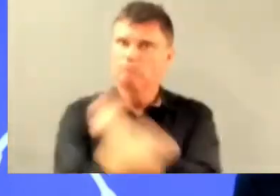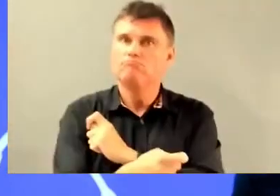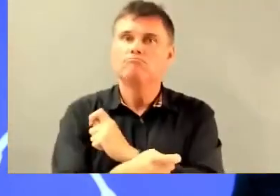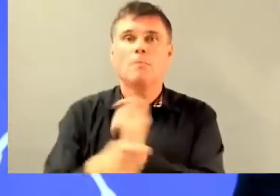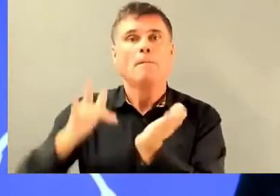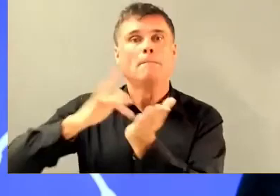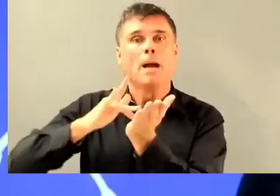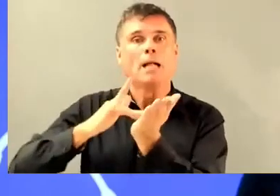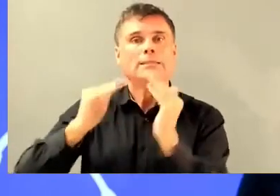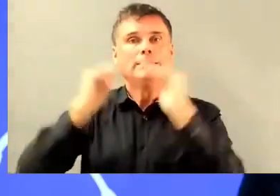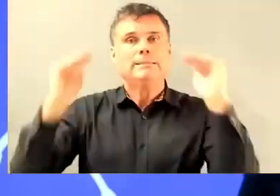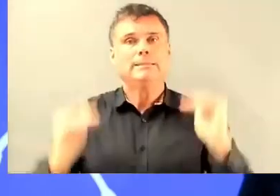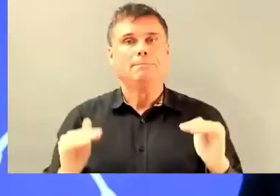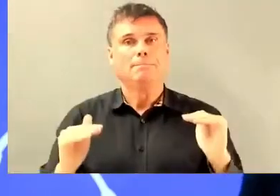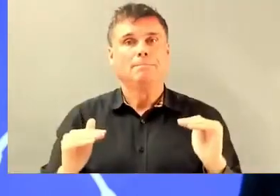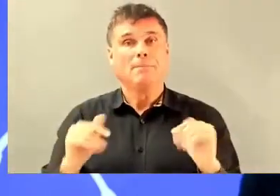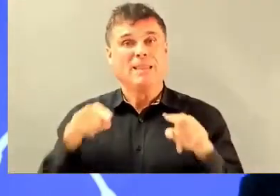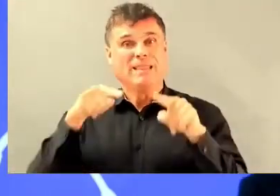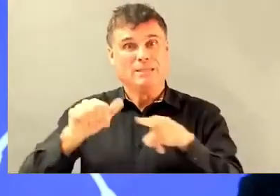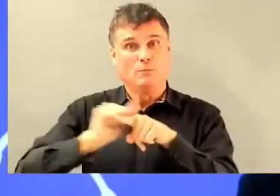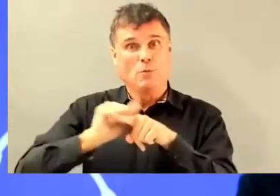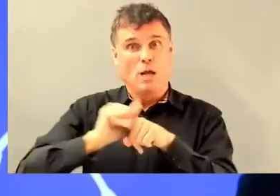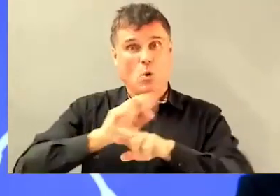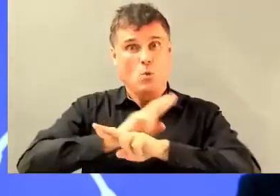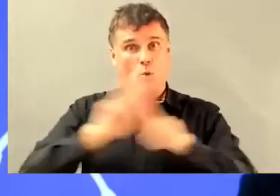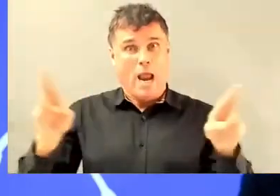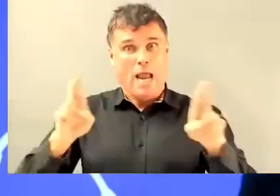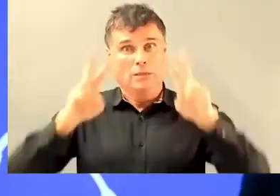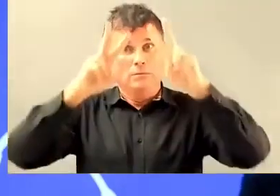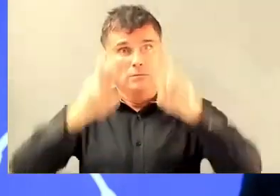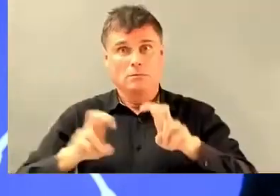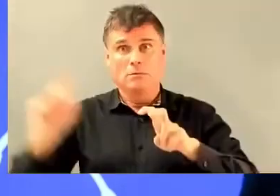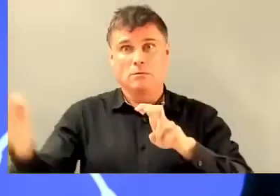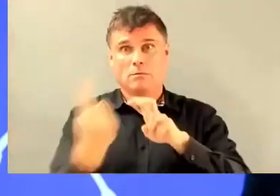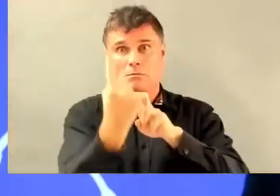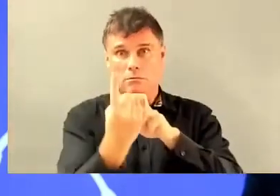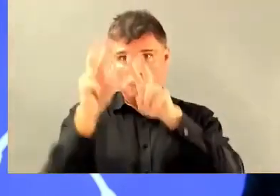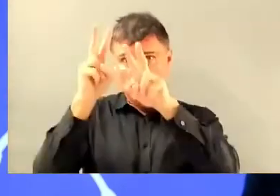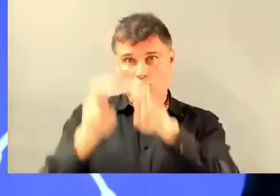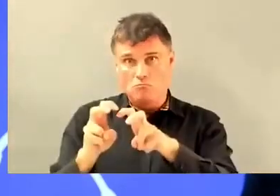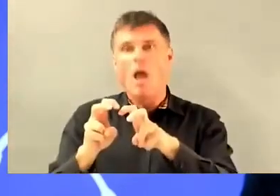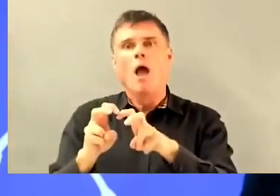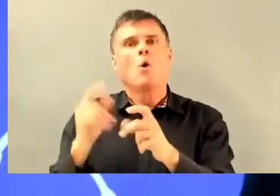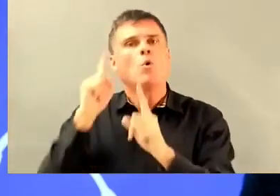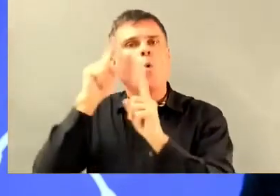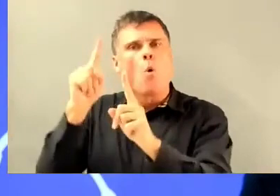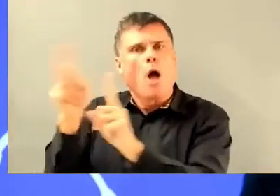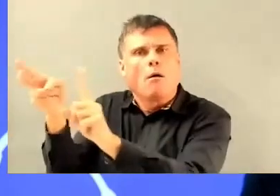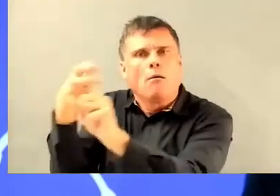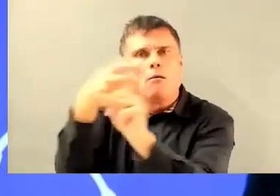we recruit internationally educated doctors to British Columbia. We're tripling that over the next 2 years, a